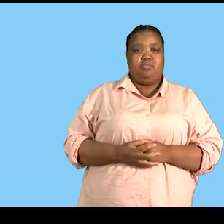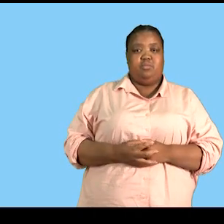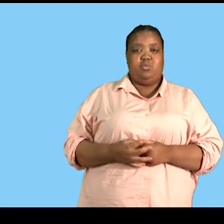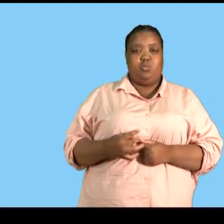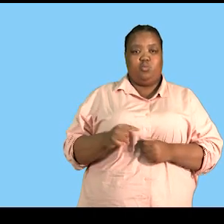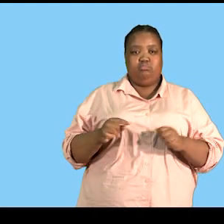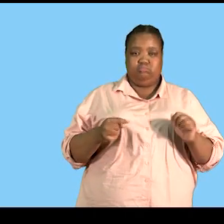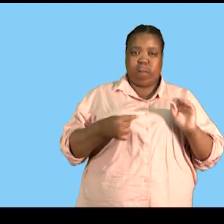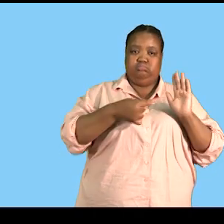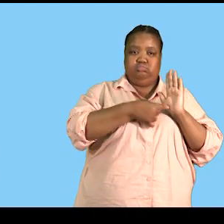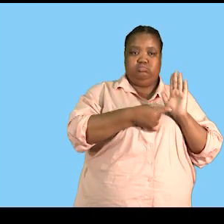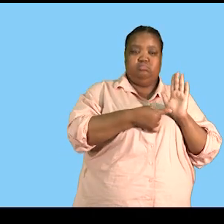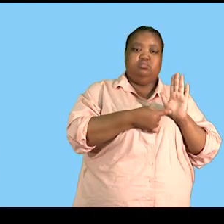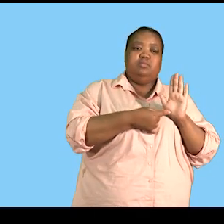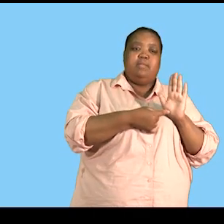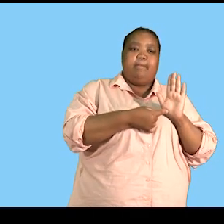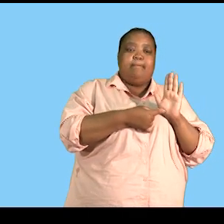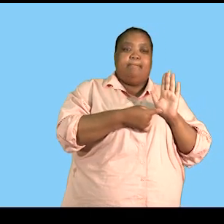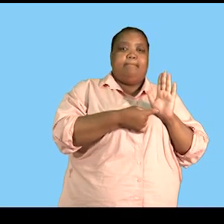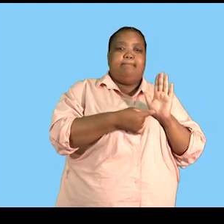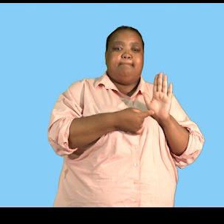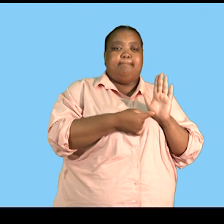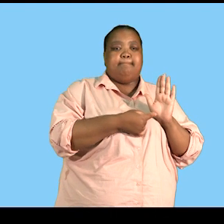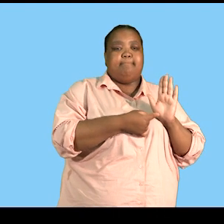these. So it's going to be 1.